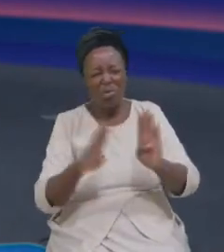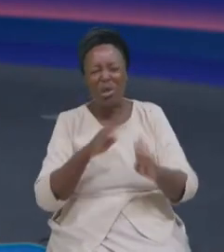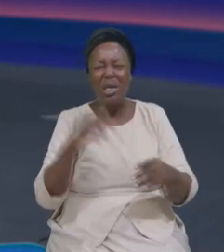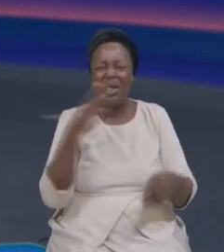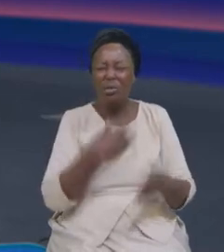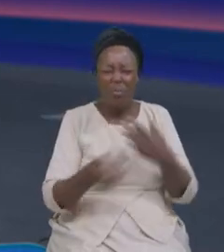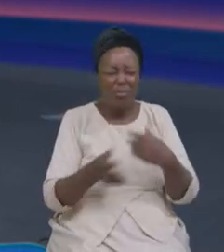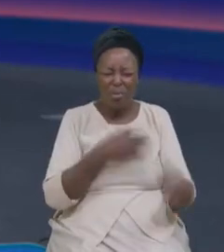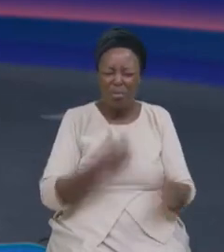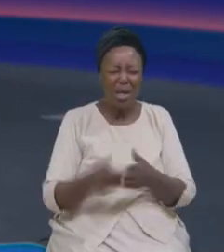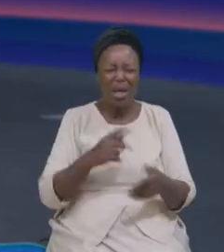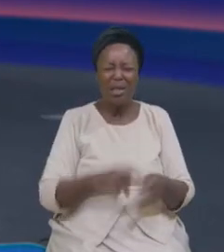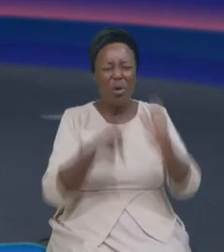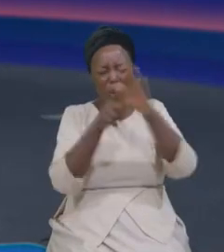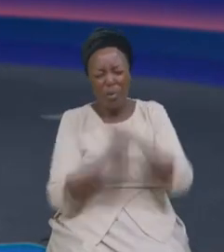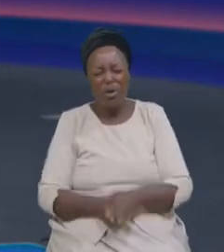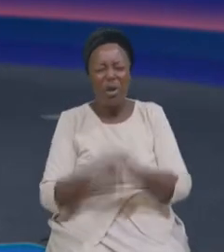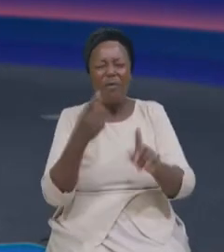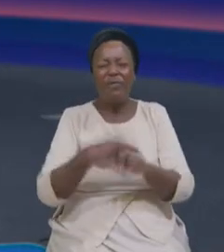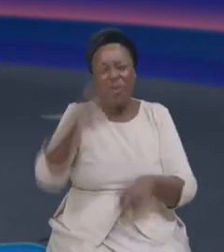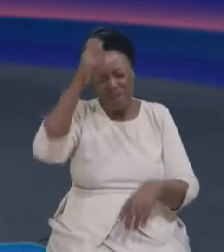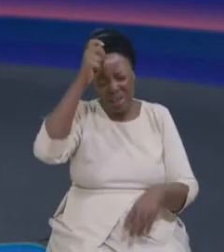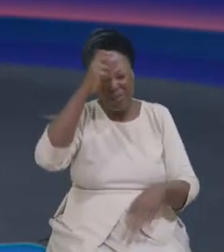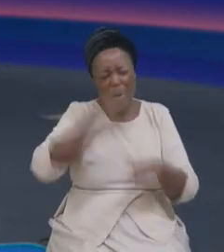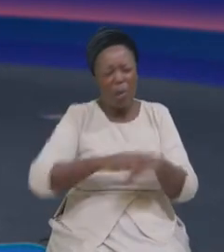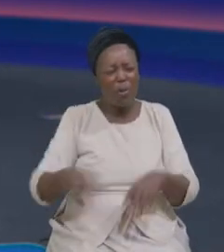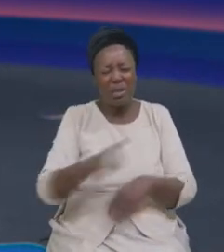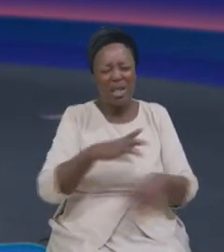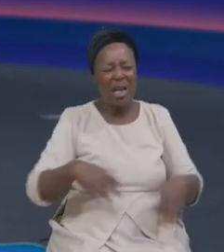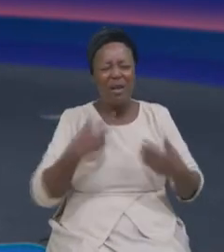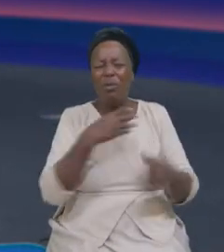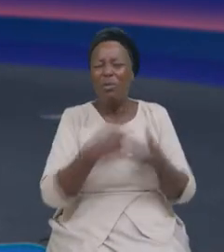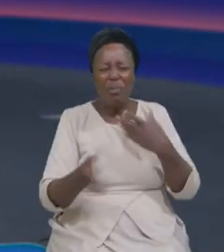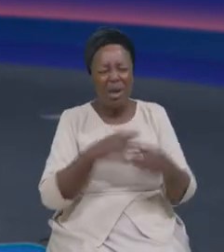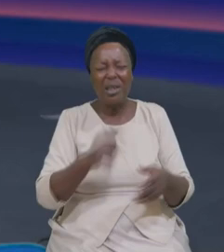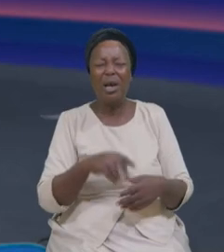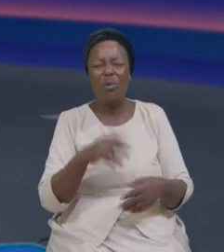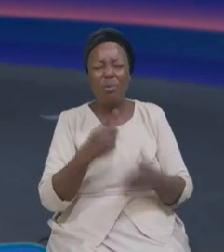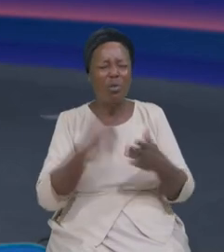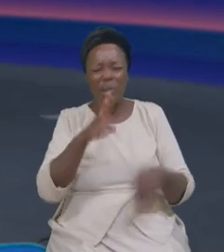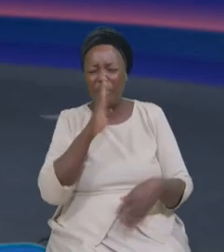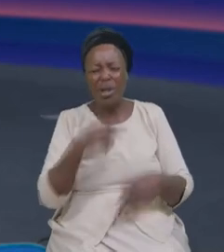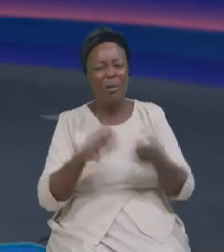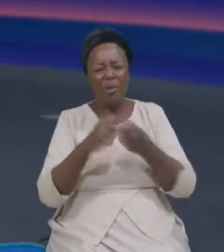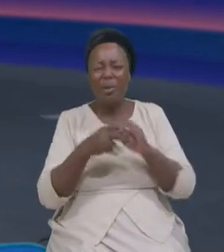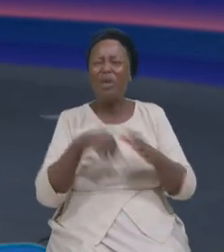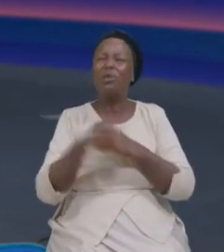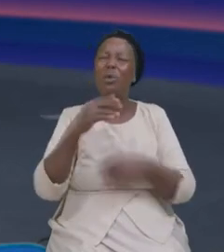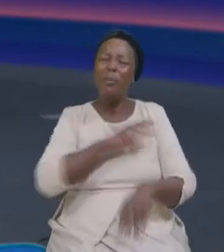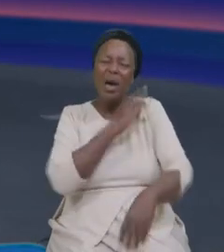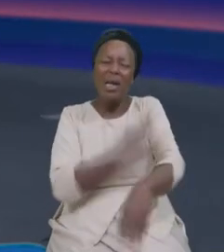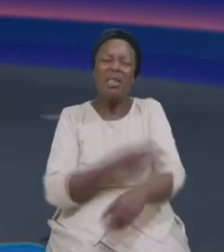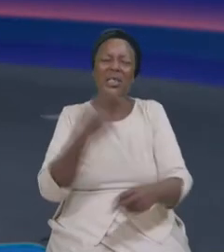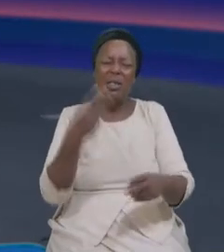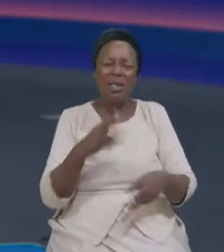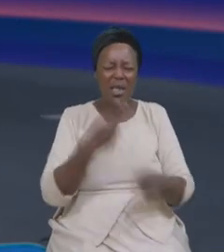and whatever the pressure, the pain, whatever may be the problem, in your mighty way, in your good way,